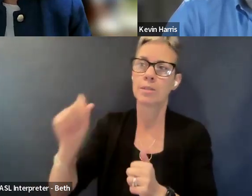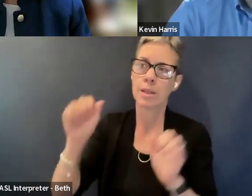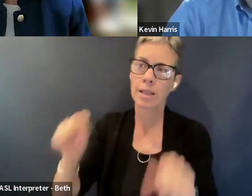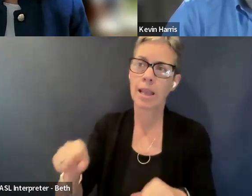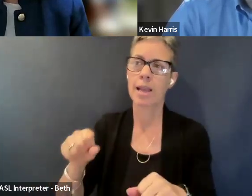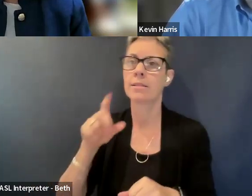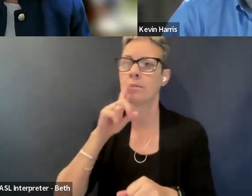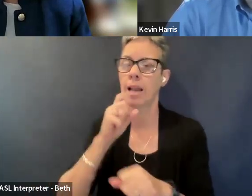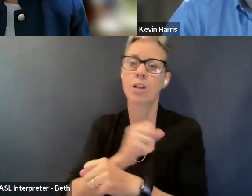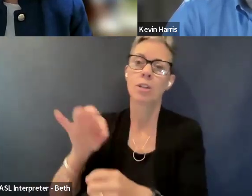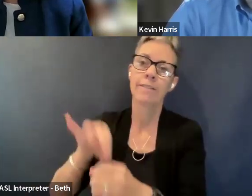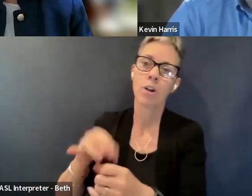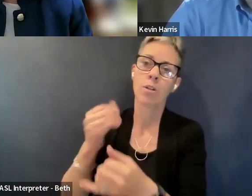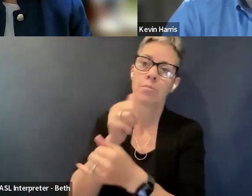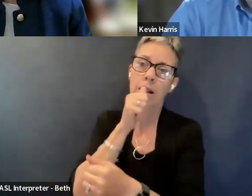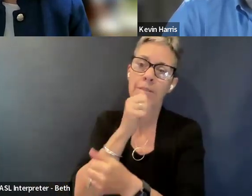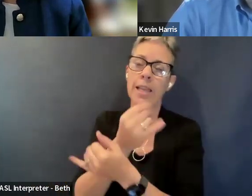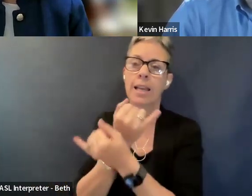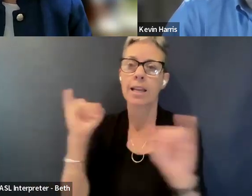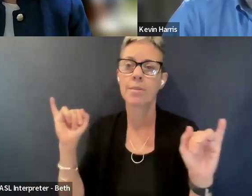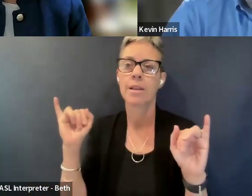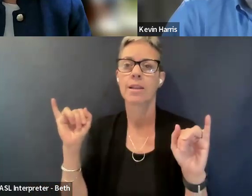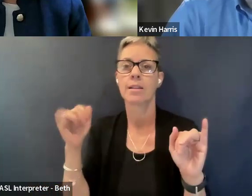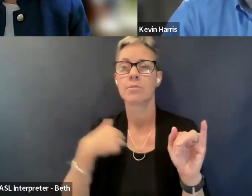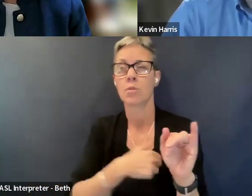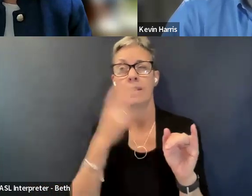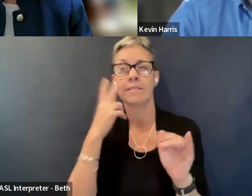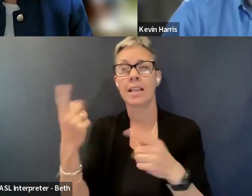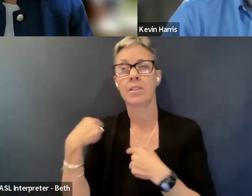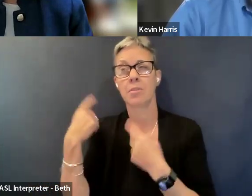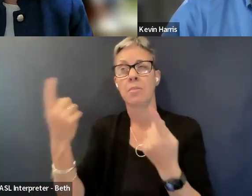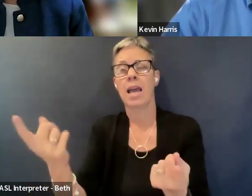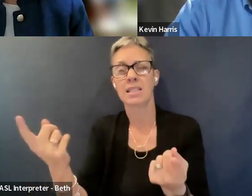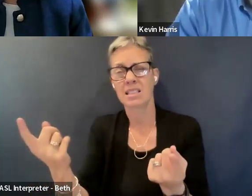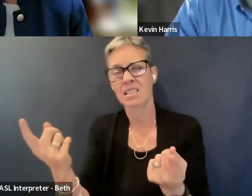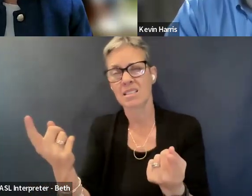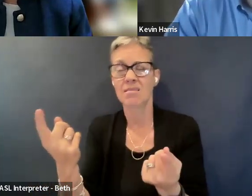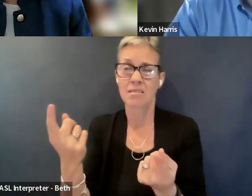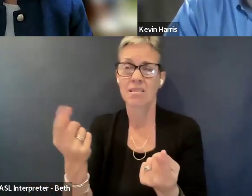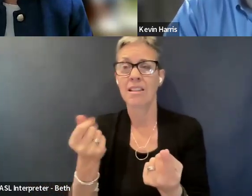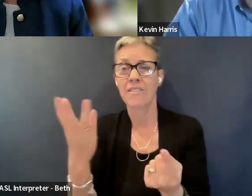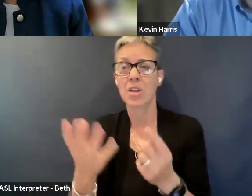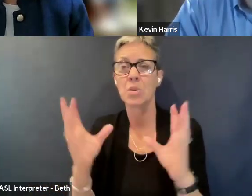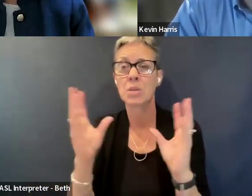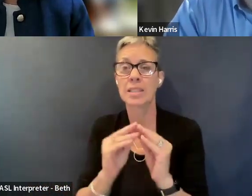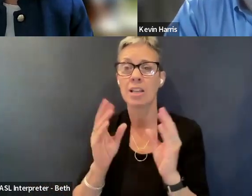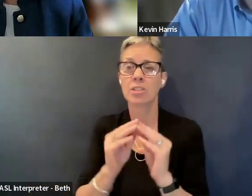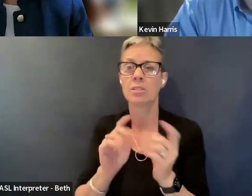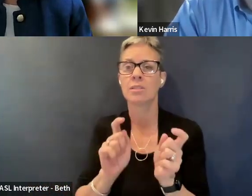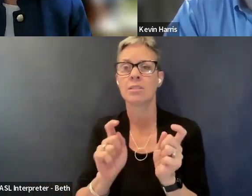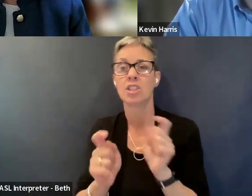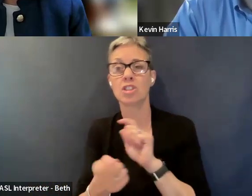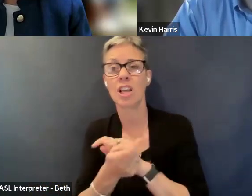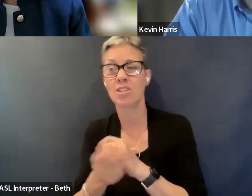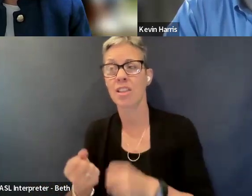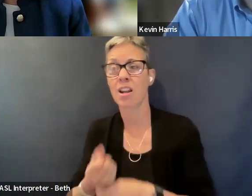and independently. What we've seen over the last couple sessions is changes that are making things harder